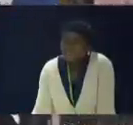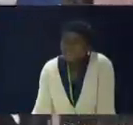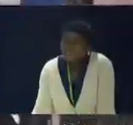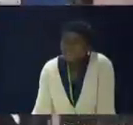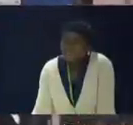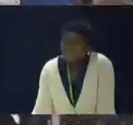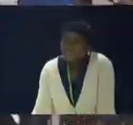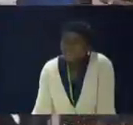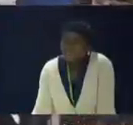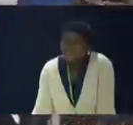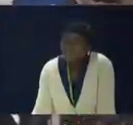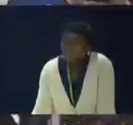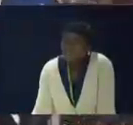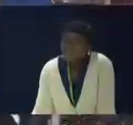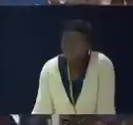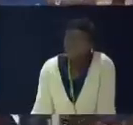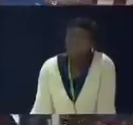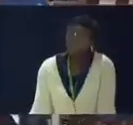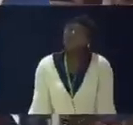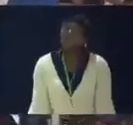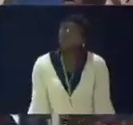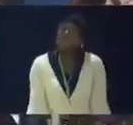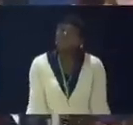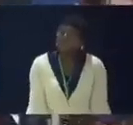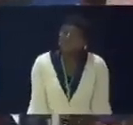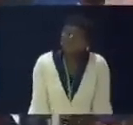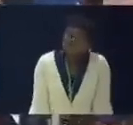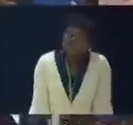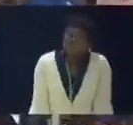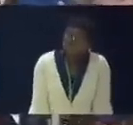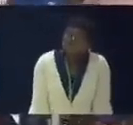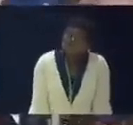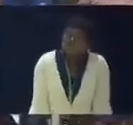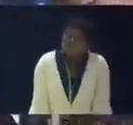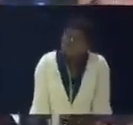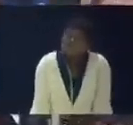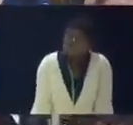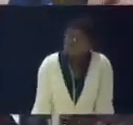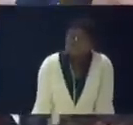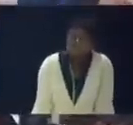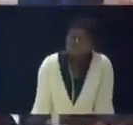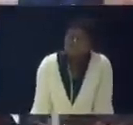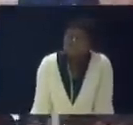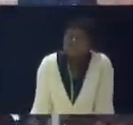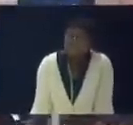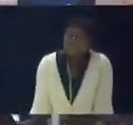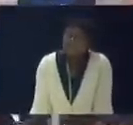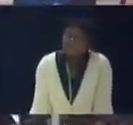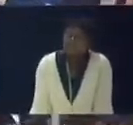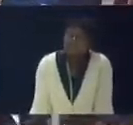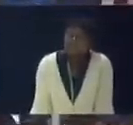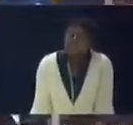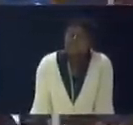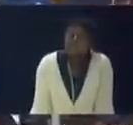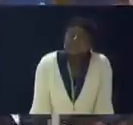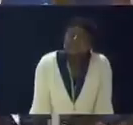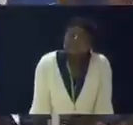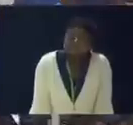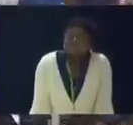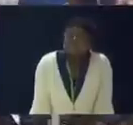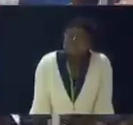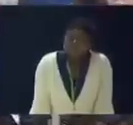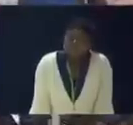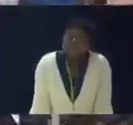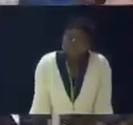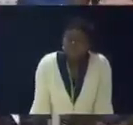one level of glory to a higher level of glory. God will move you every day